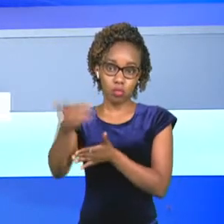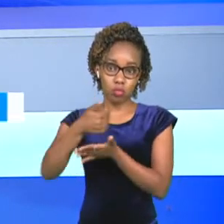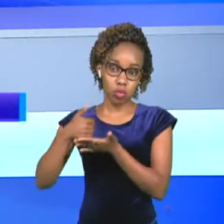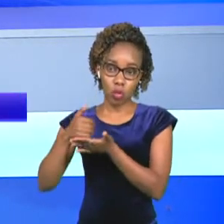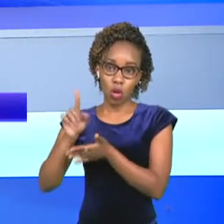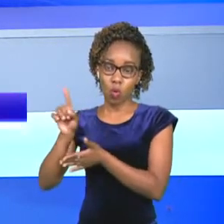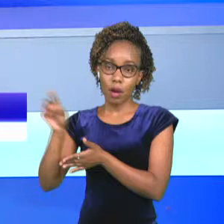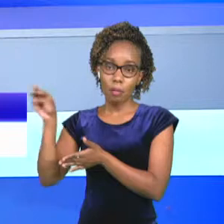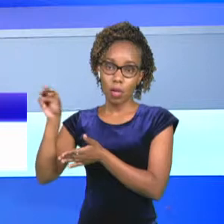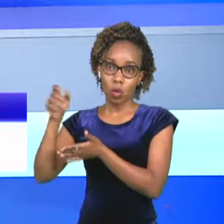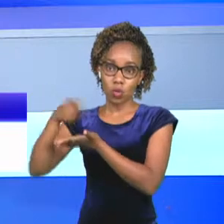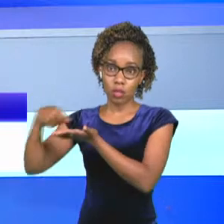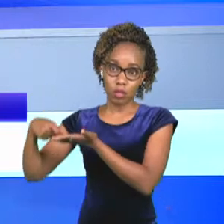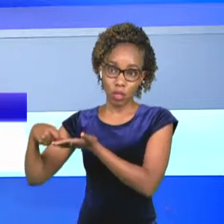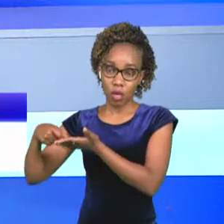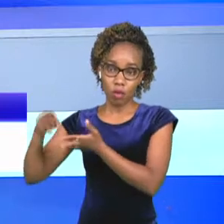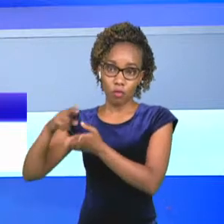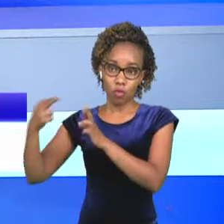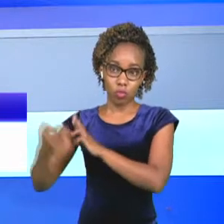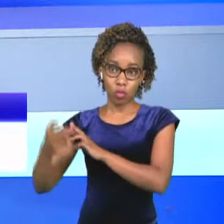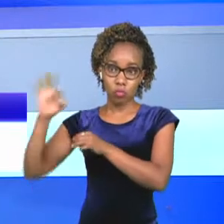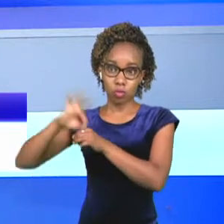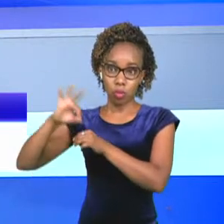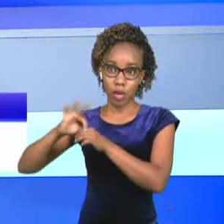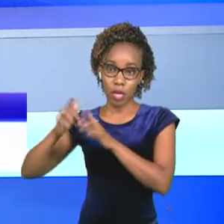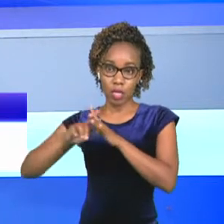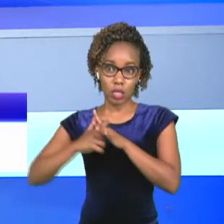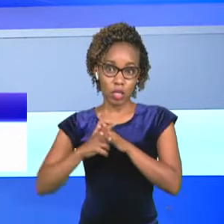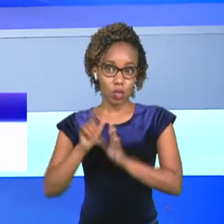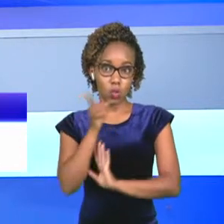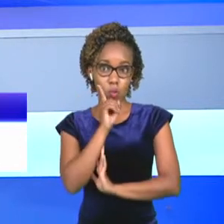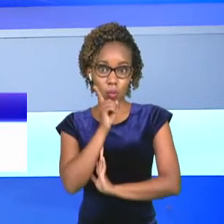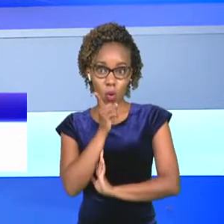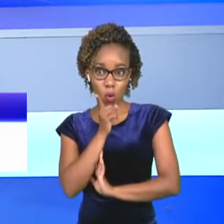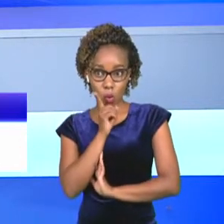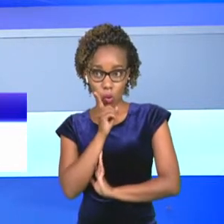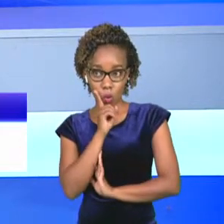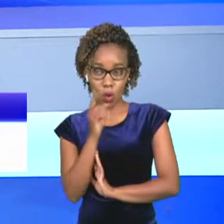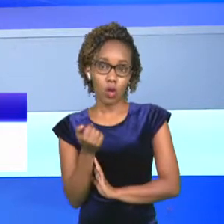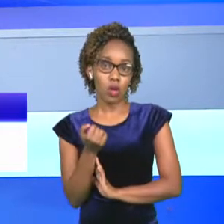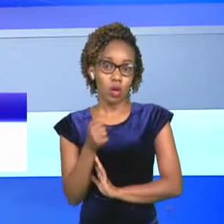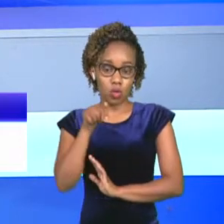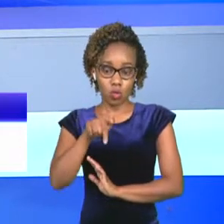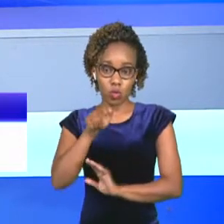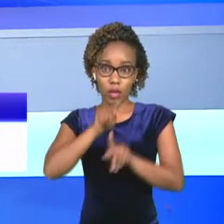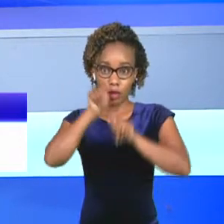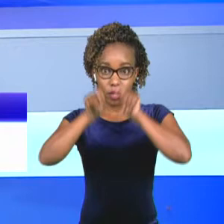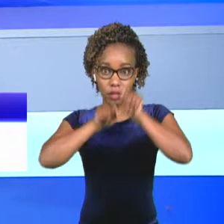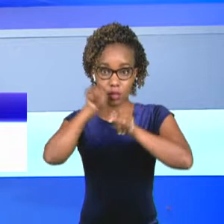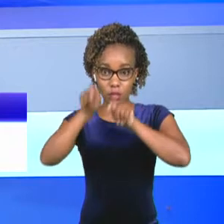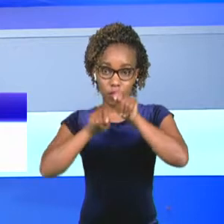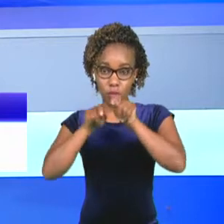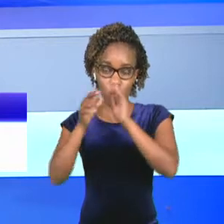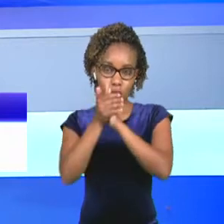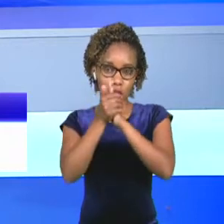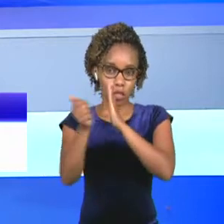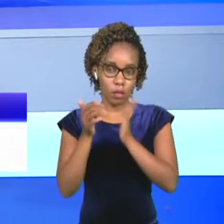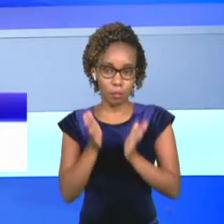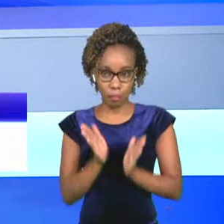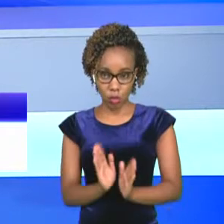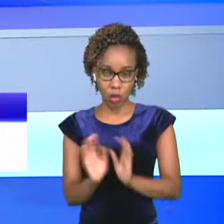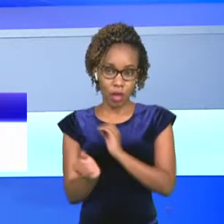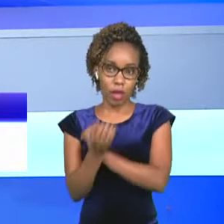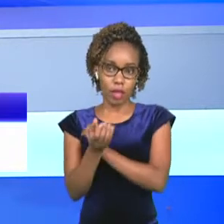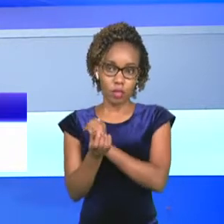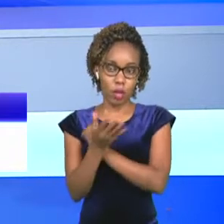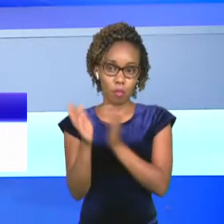1 million signatures for the referendum is expected to kick off tomorrow, Brinky Today News Desk spoke to a governance expert who explains the process